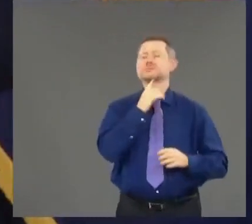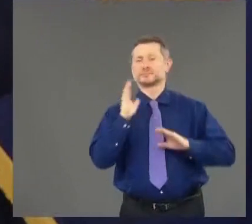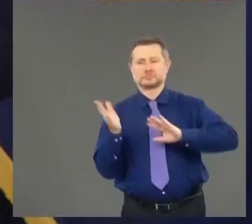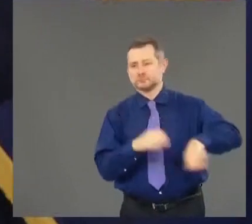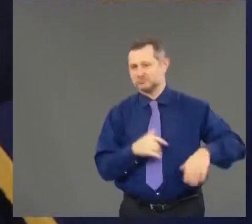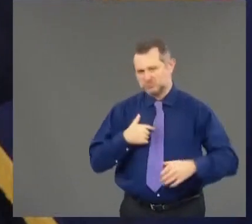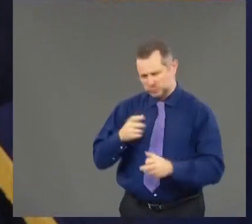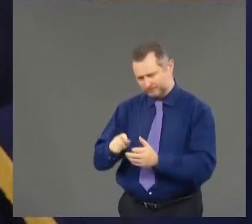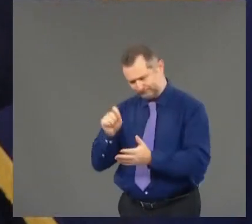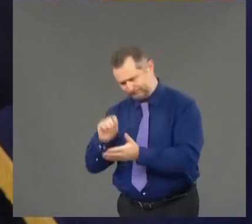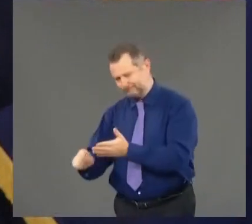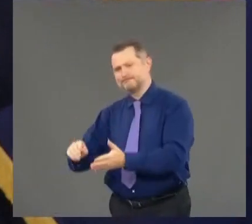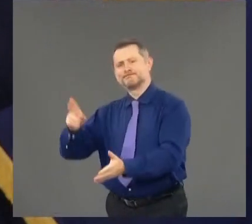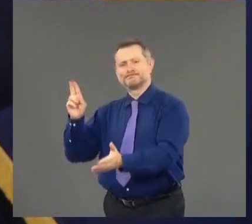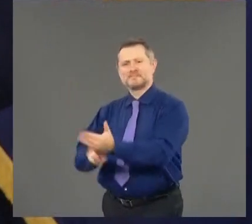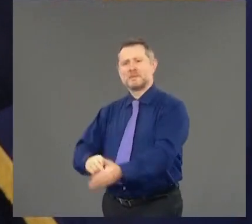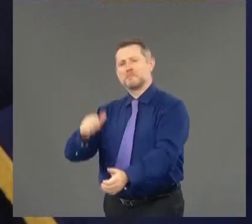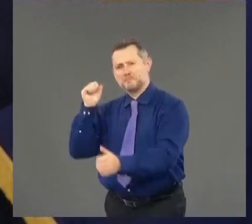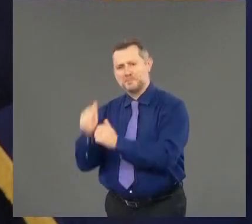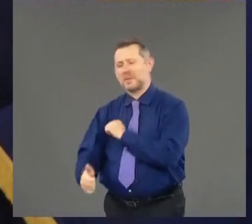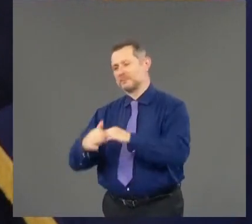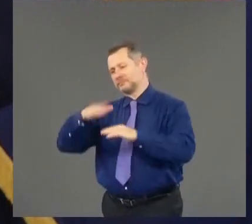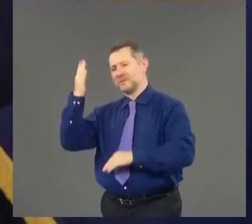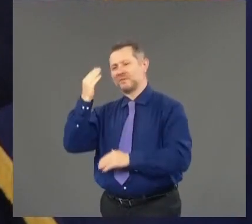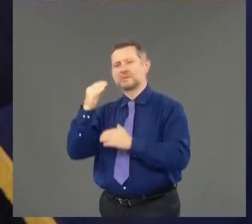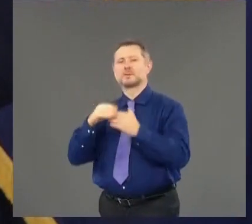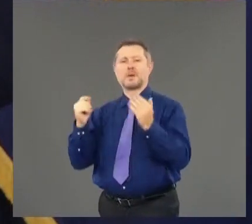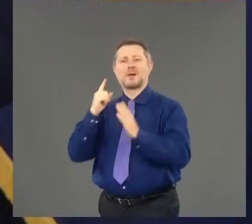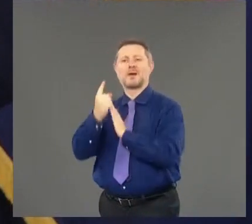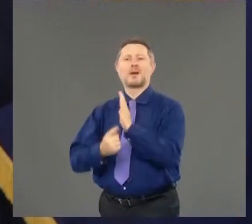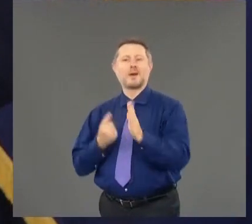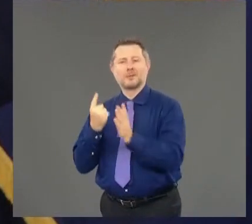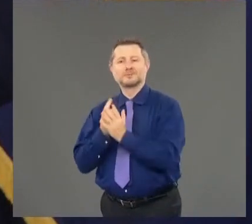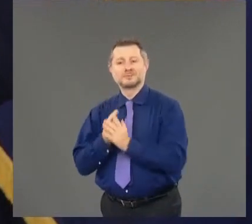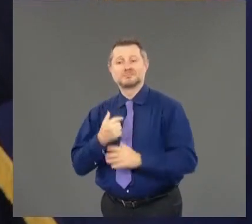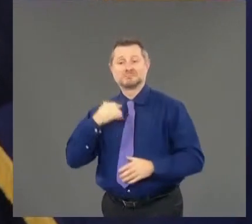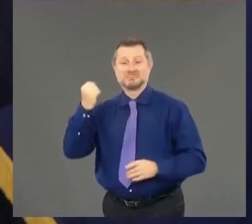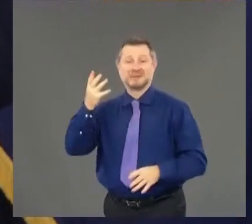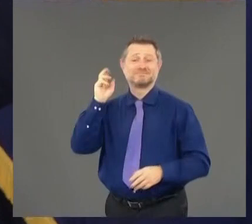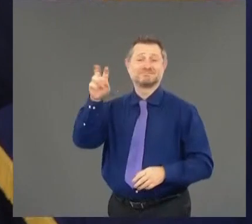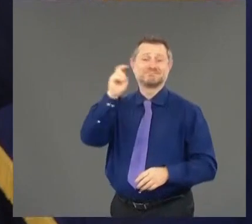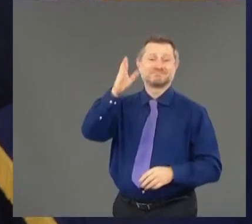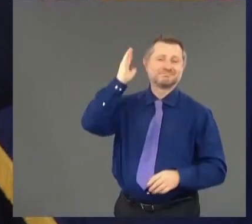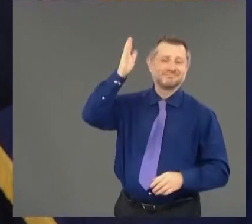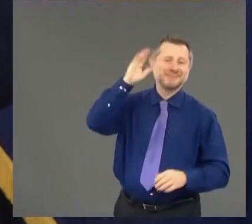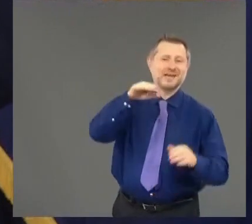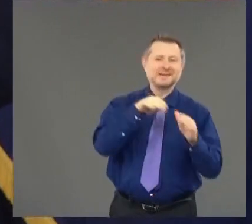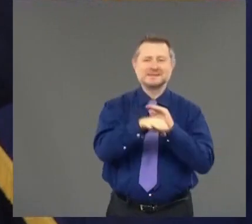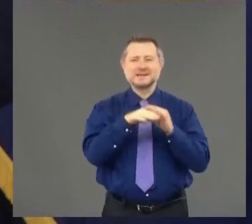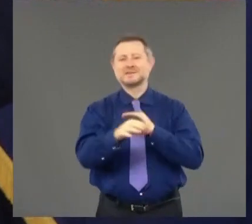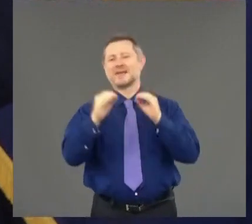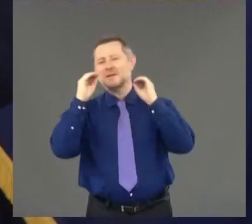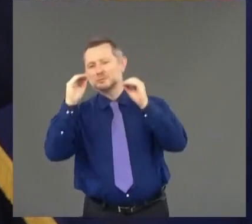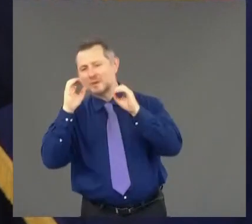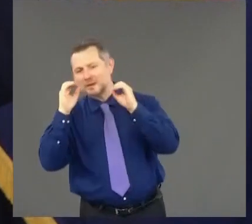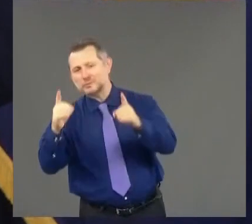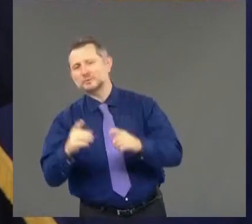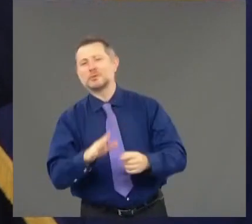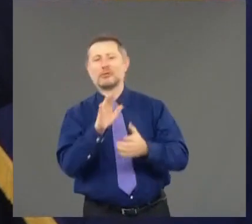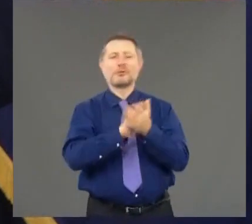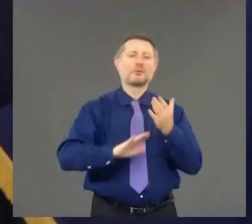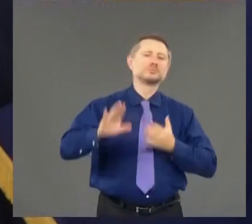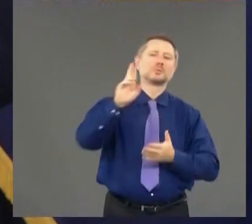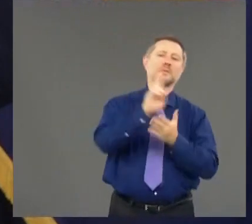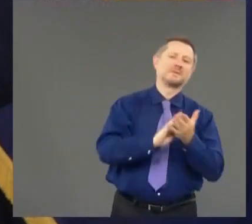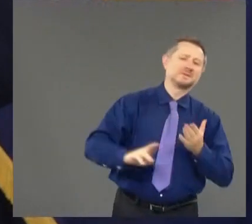I did a lot of speeches about access to education and access to higher education and how